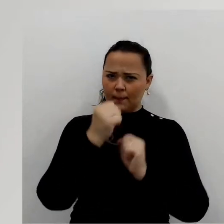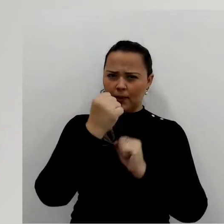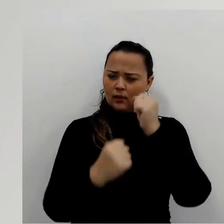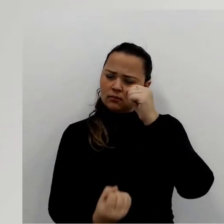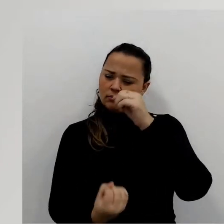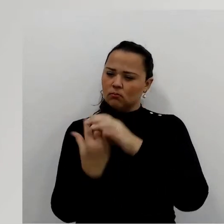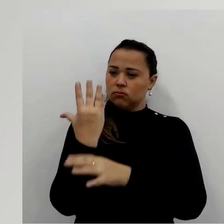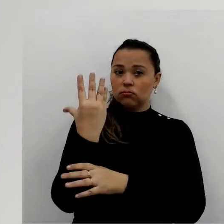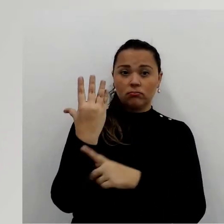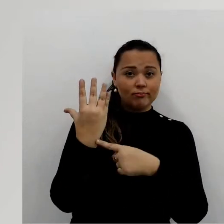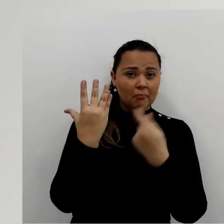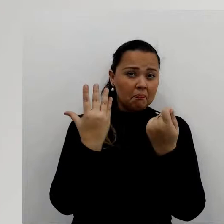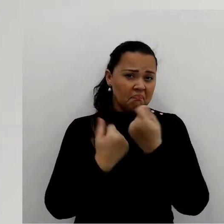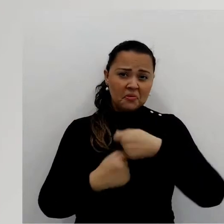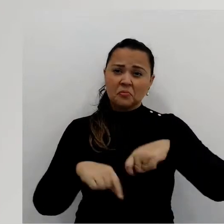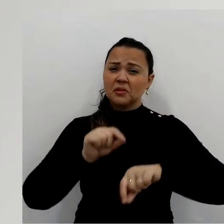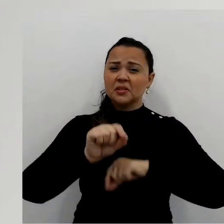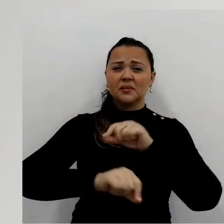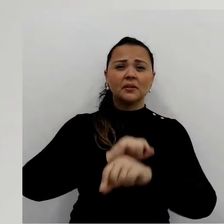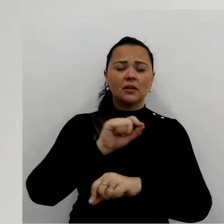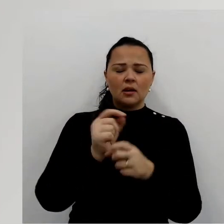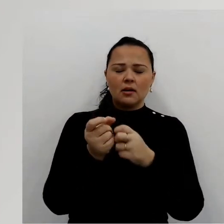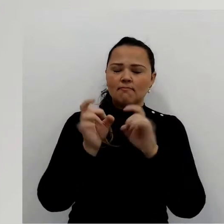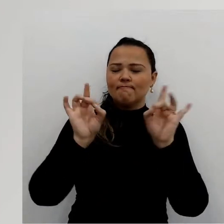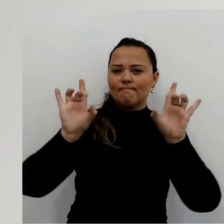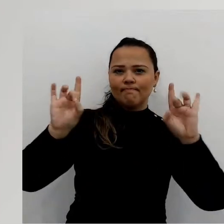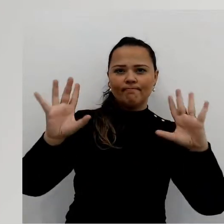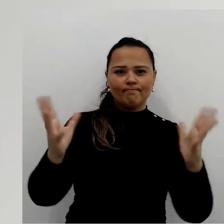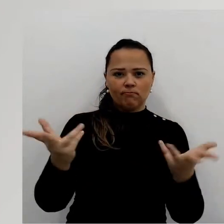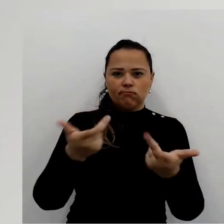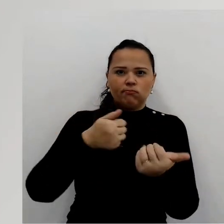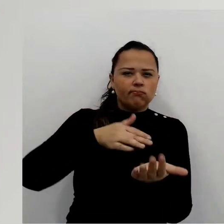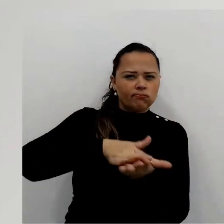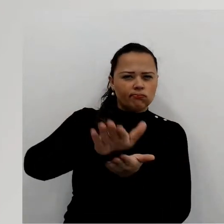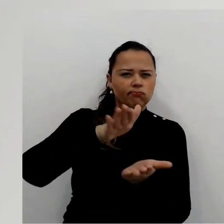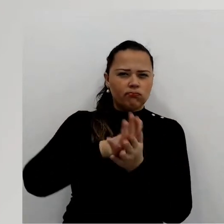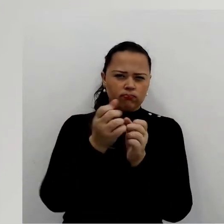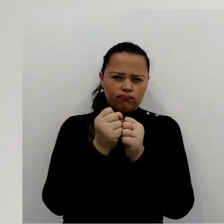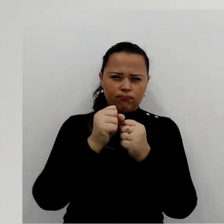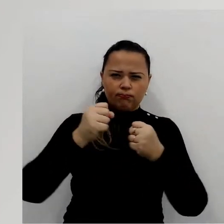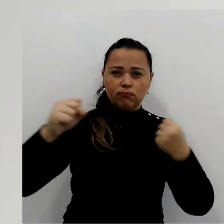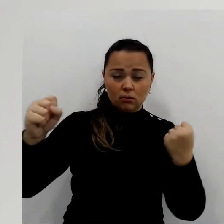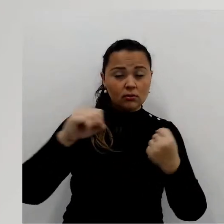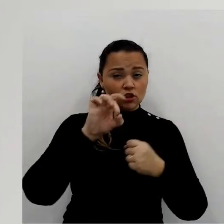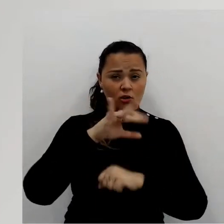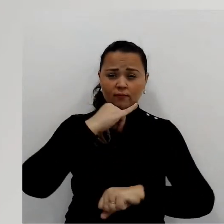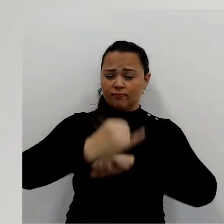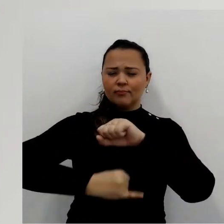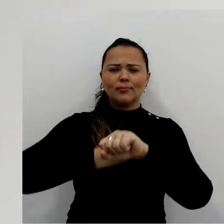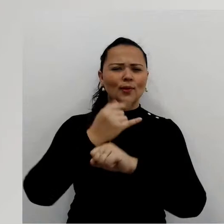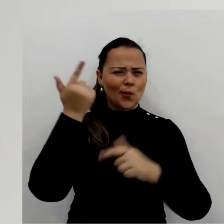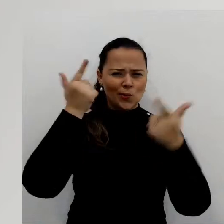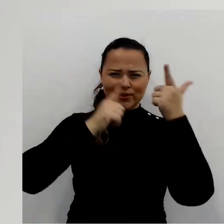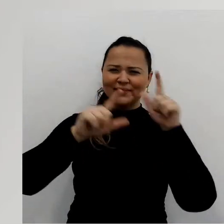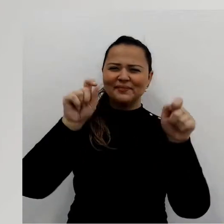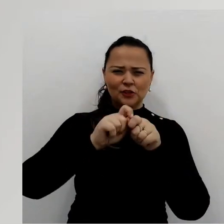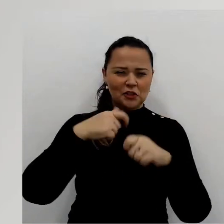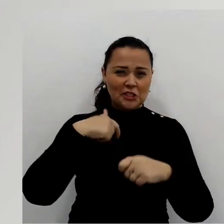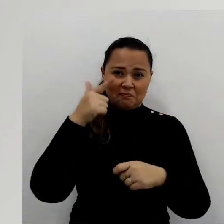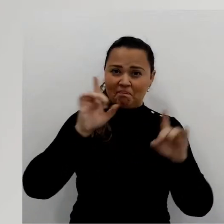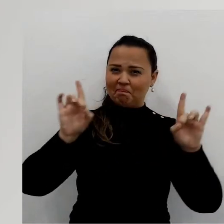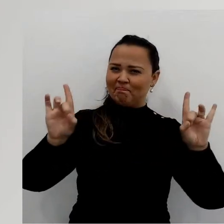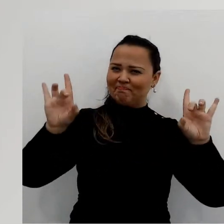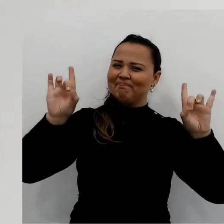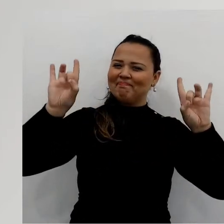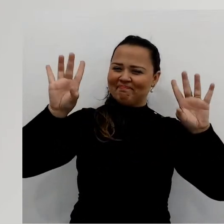digital does the job. And new digital devices are starting to be much more effective at handling what I call longer,